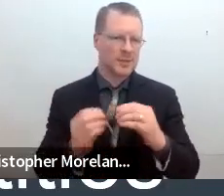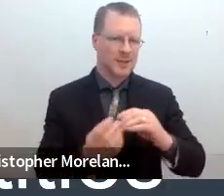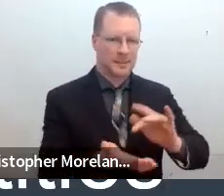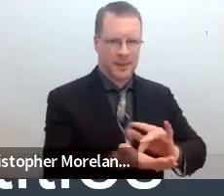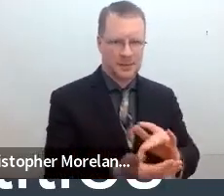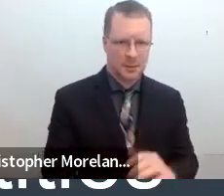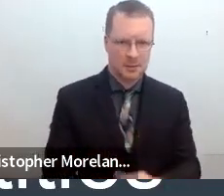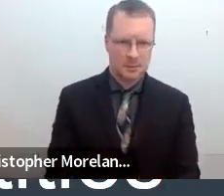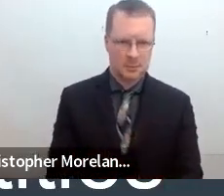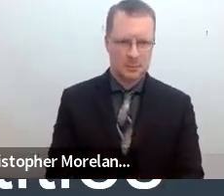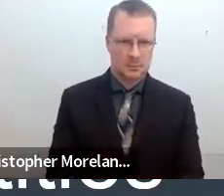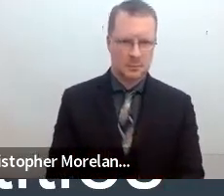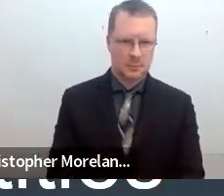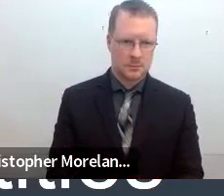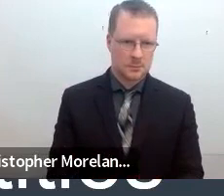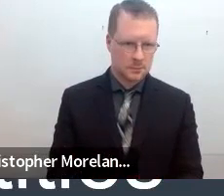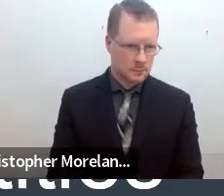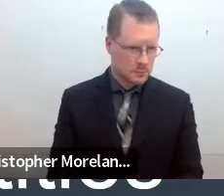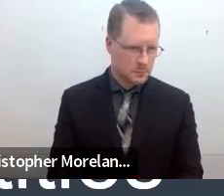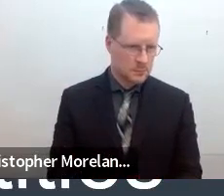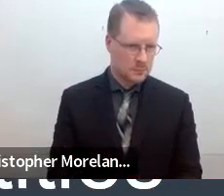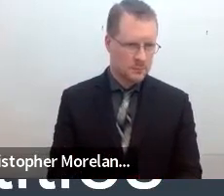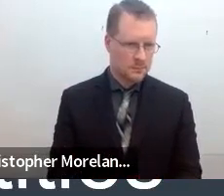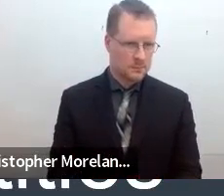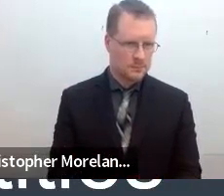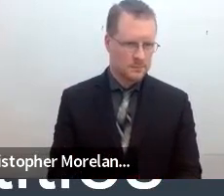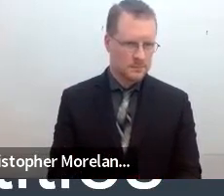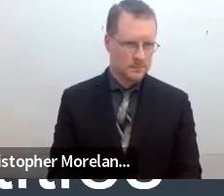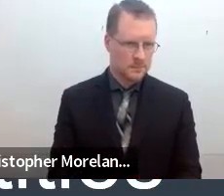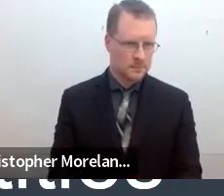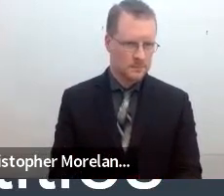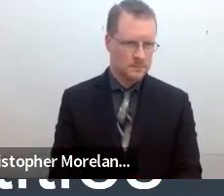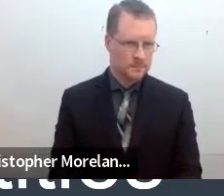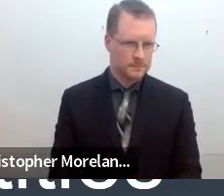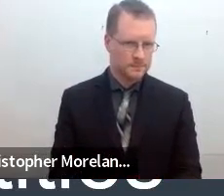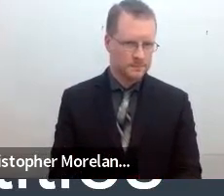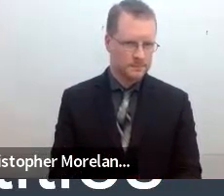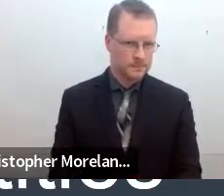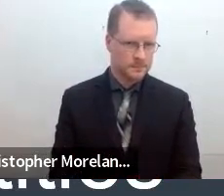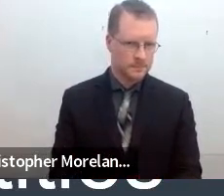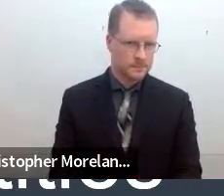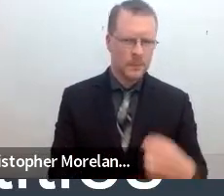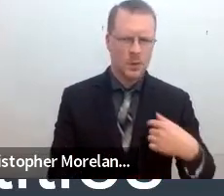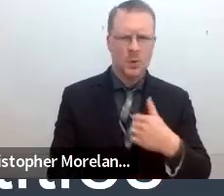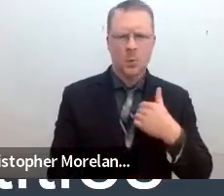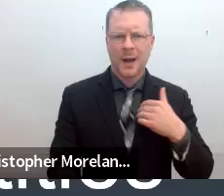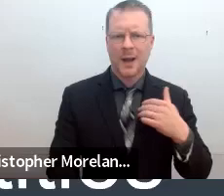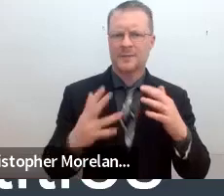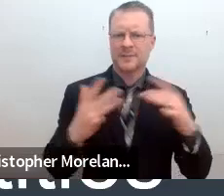having other identities that are typically considered to be underrepresented identities within